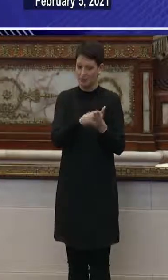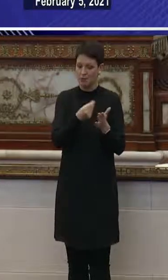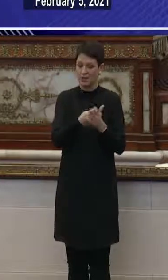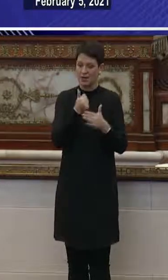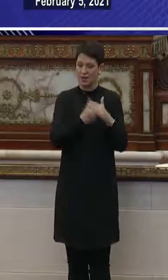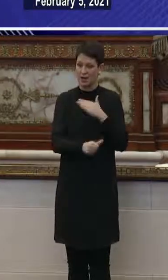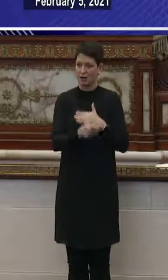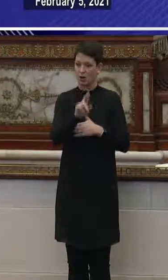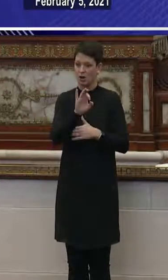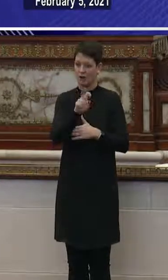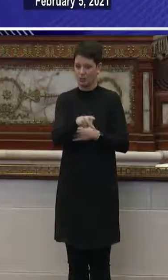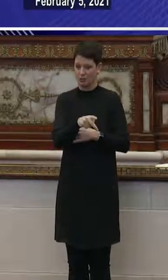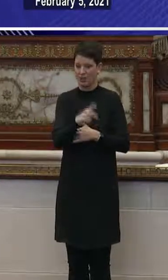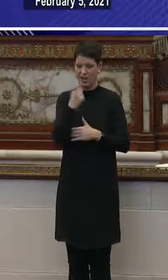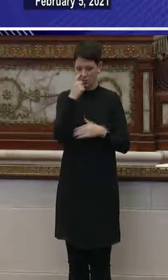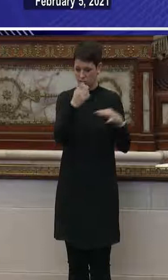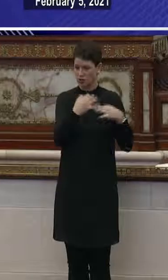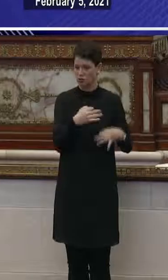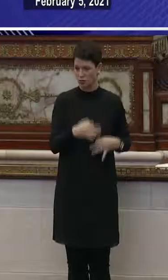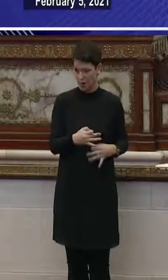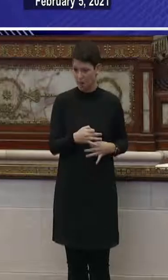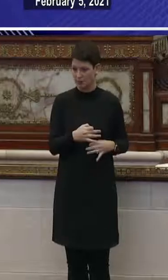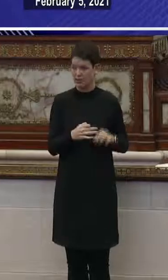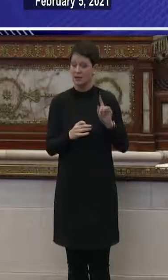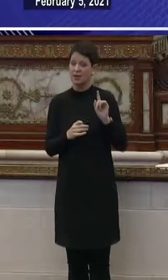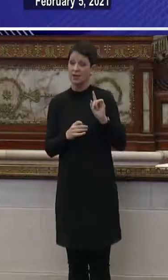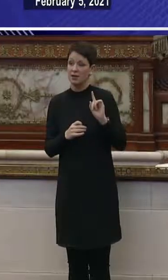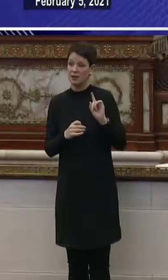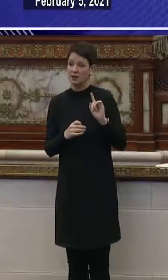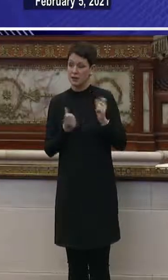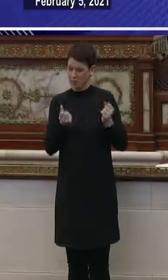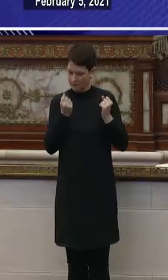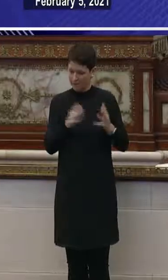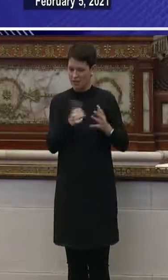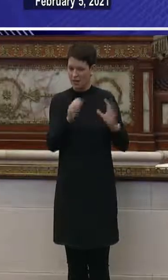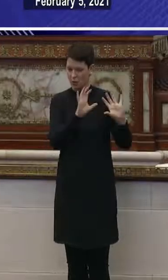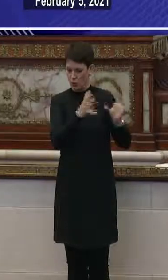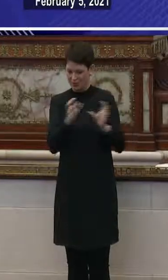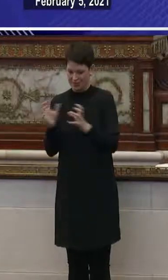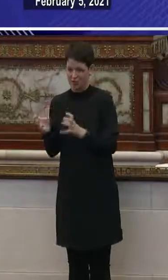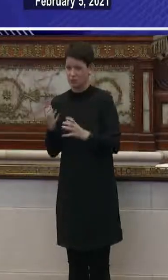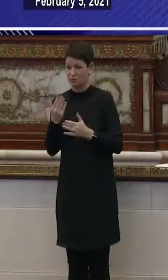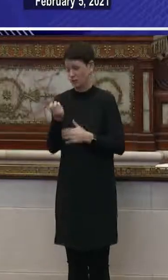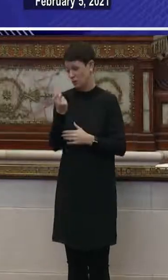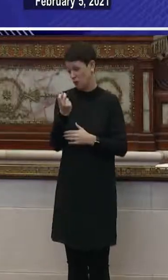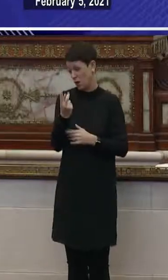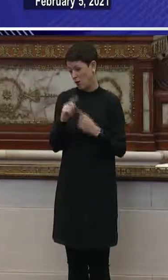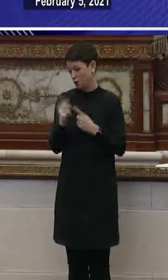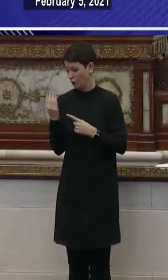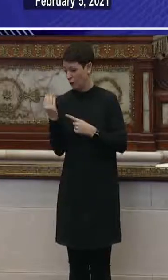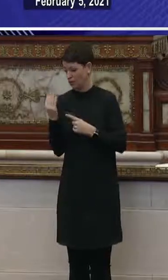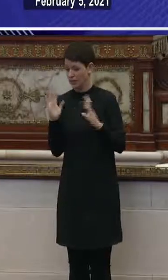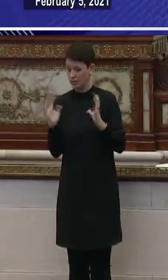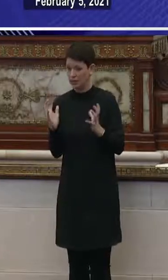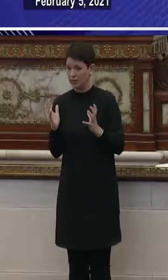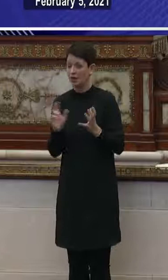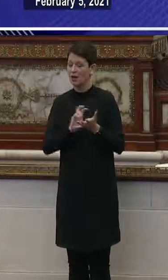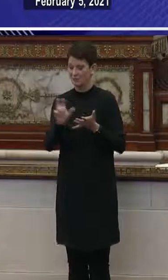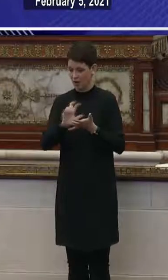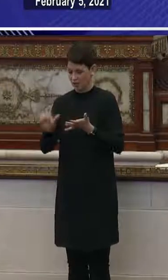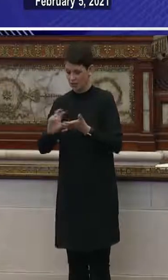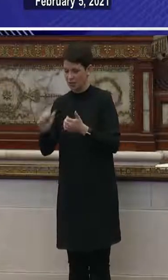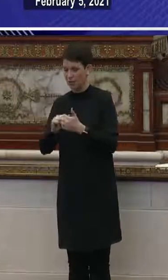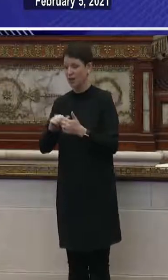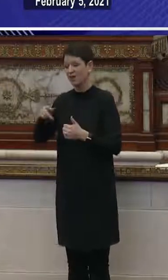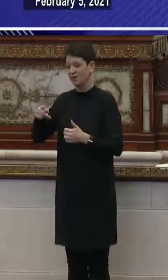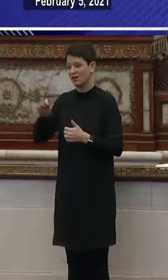the request for proposals that I just described. Mm-hmm. And there were a number of other organizations, perhaps 12 or 14, that were ultimately funded, and Philly Fighting COVID